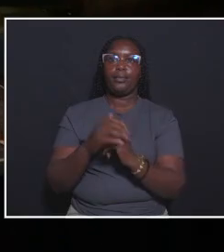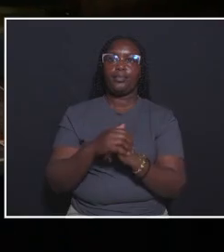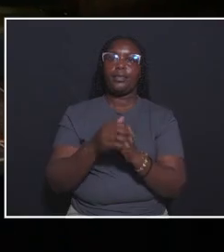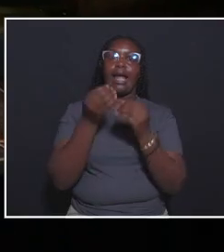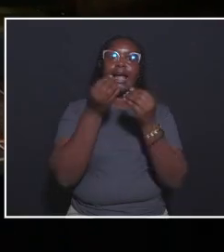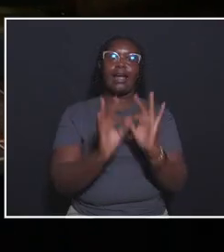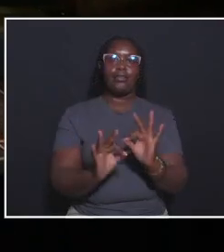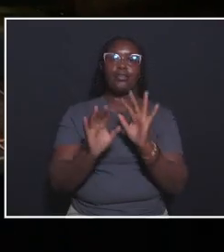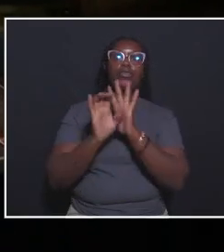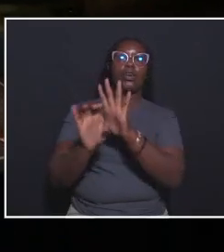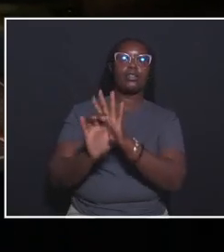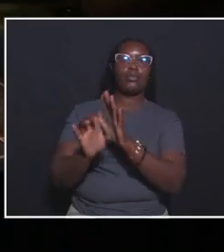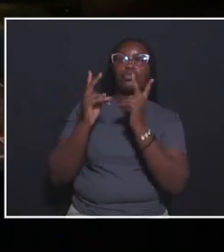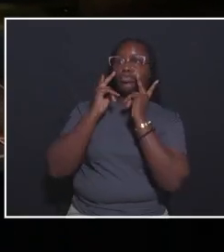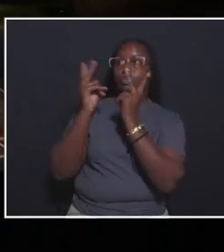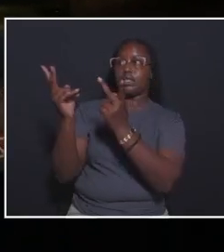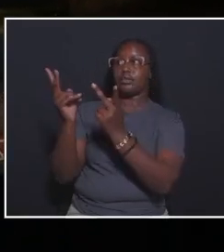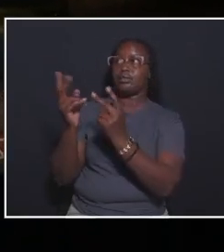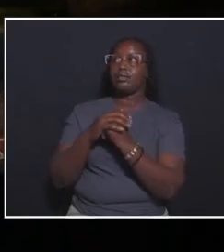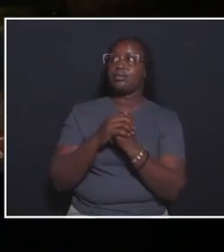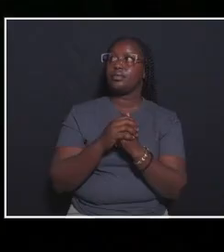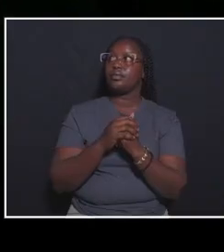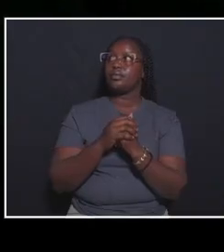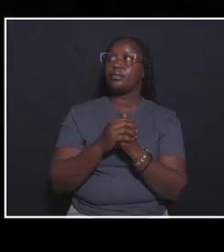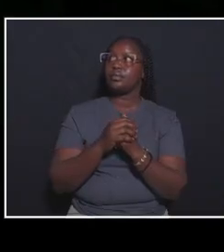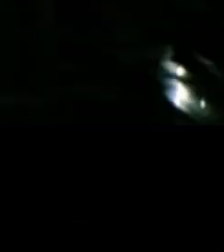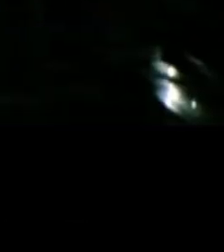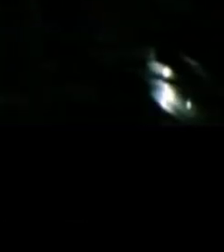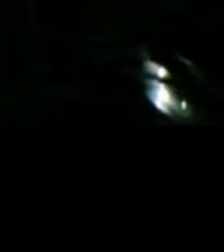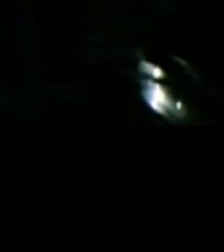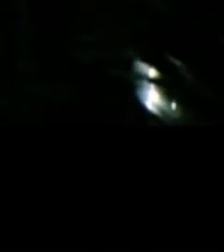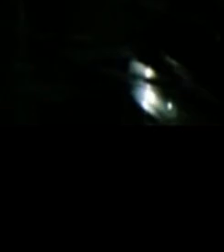you look at this,